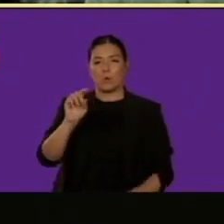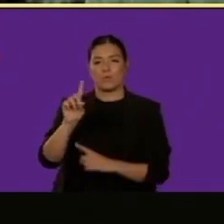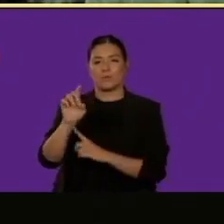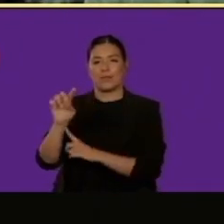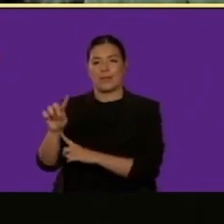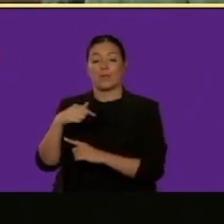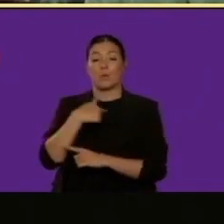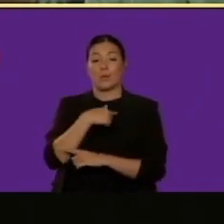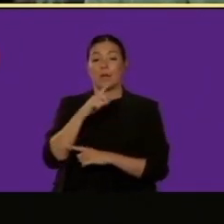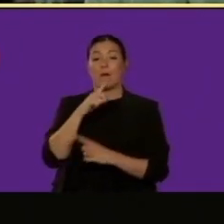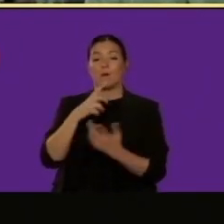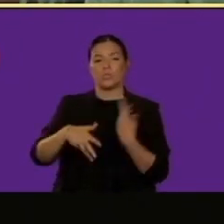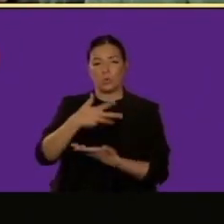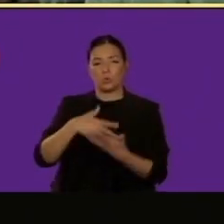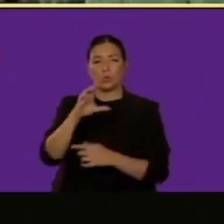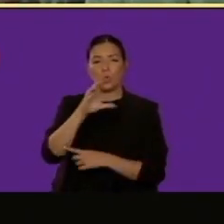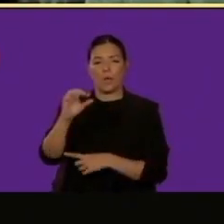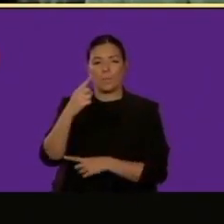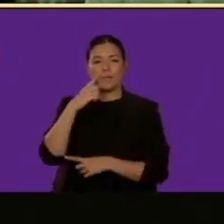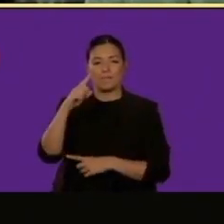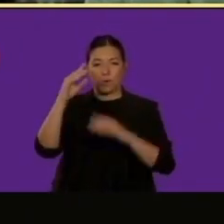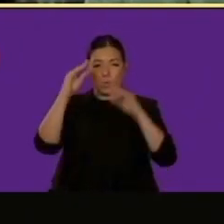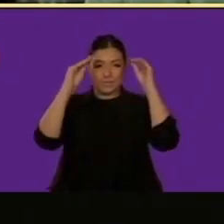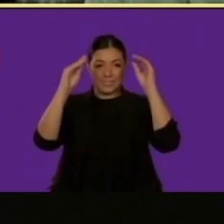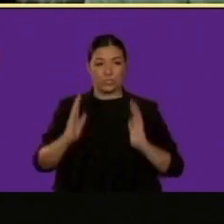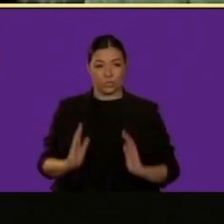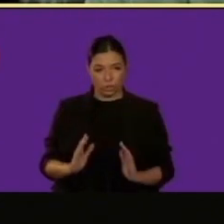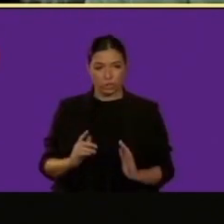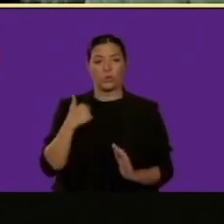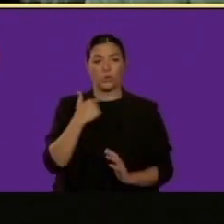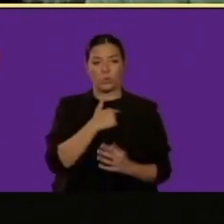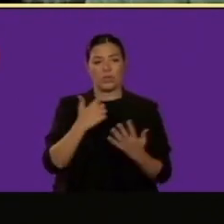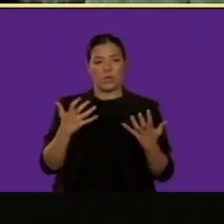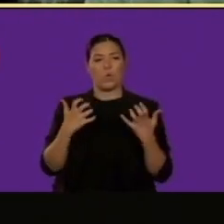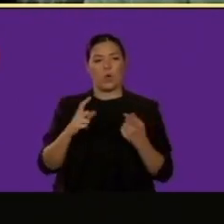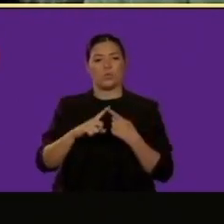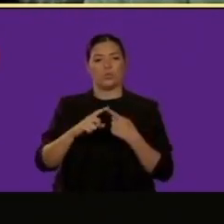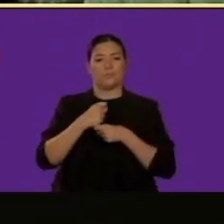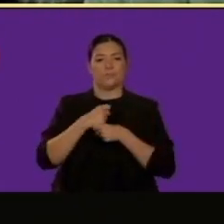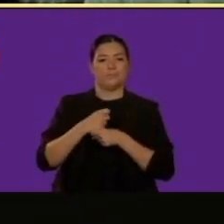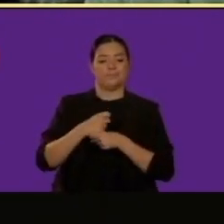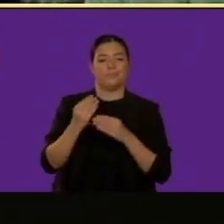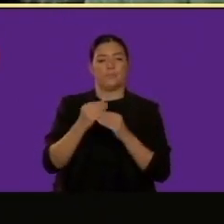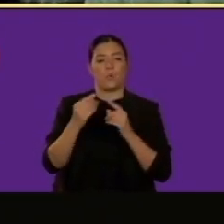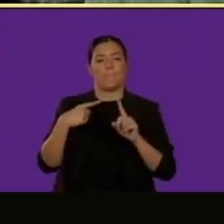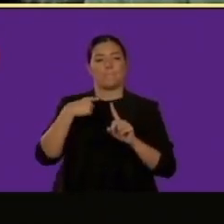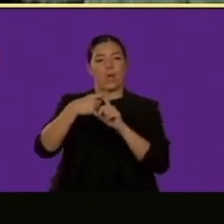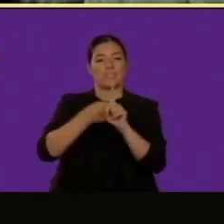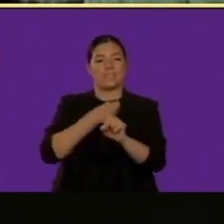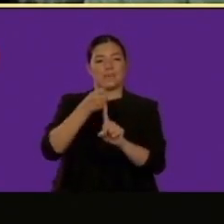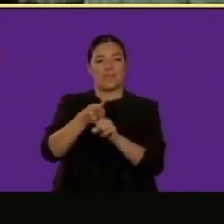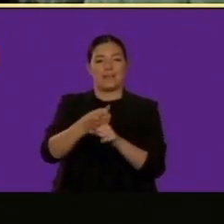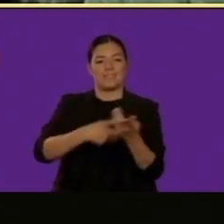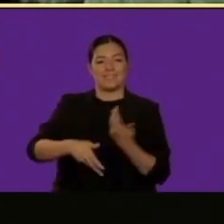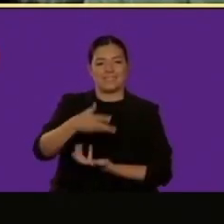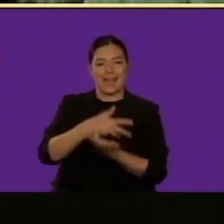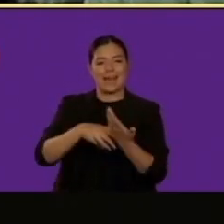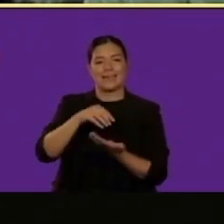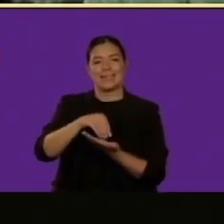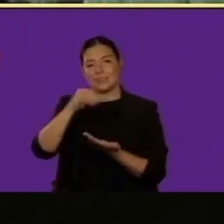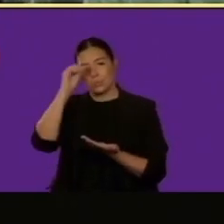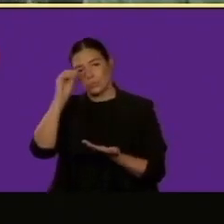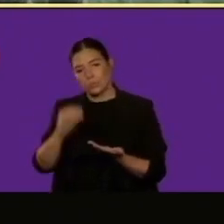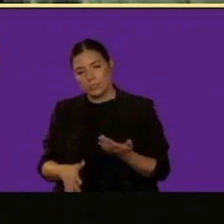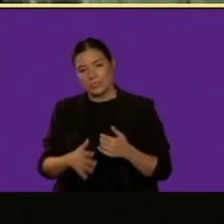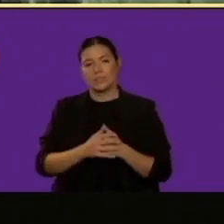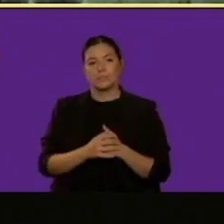antes, accessibility. somos María As I y said Roger y before, somos we los are tres Maria and cofundadores de Roger. Sistema TED. I am Trabajamos con co-founder of profesores Systema THEAD. Roger I